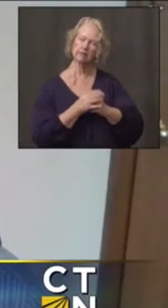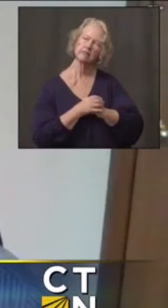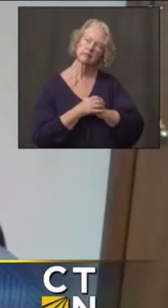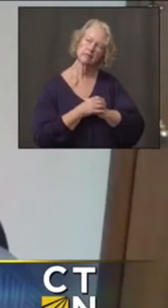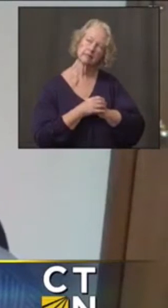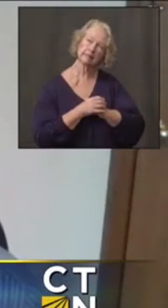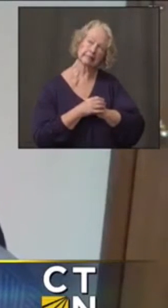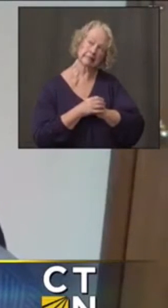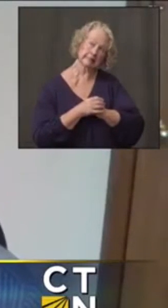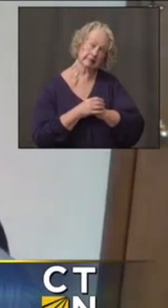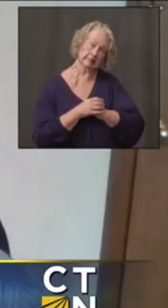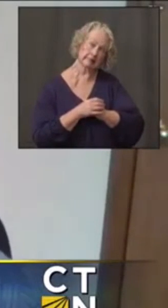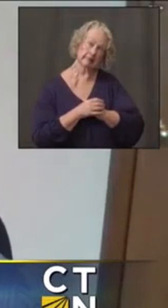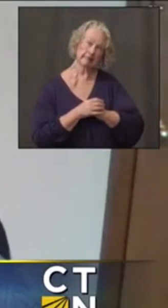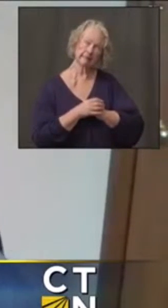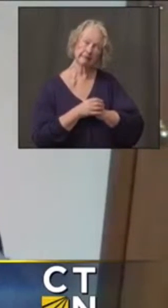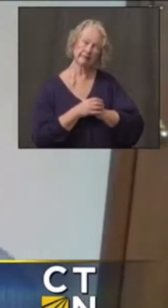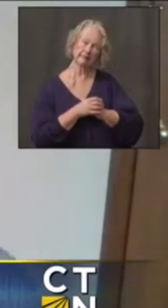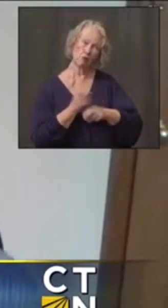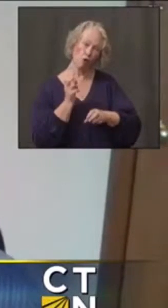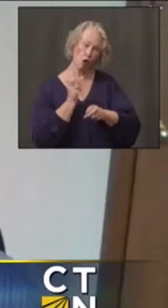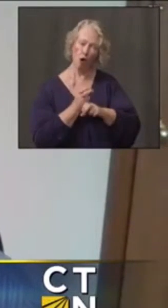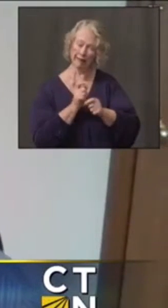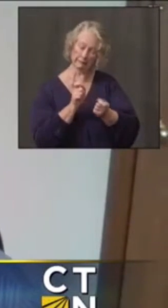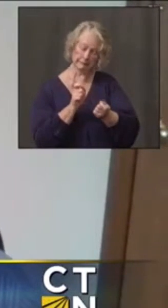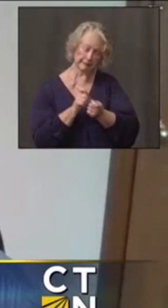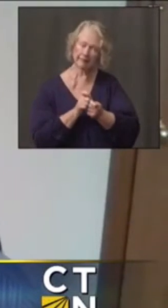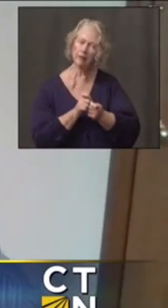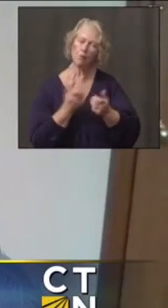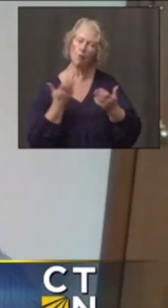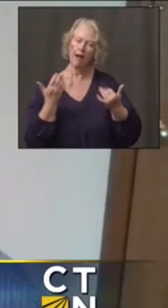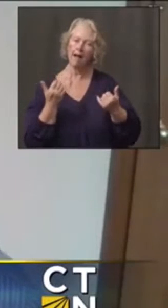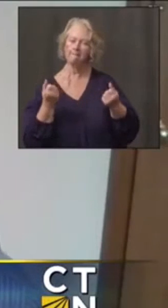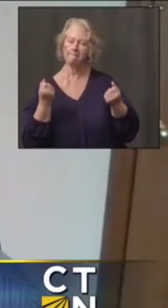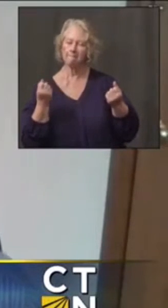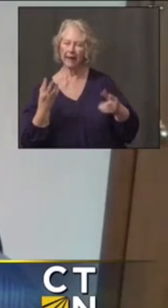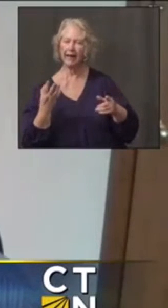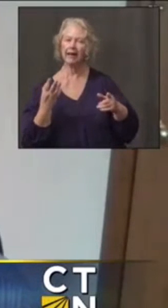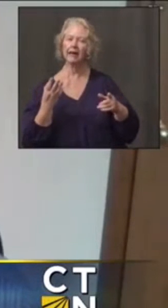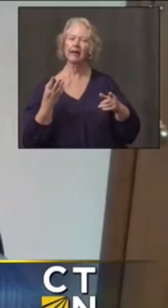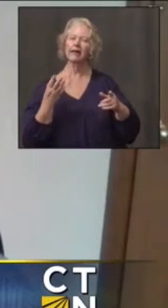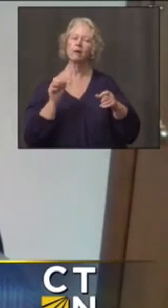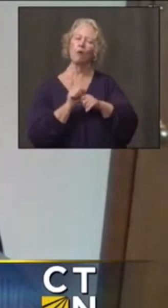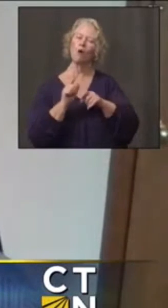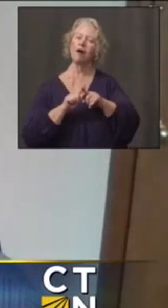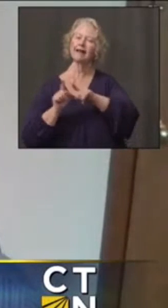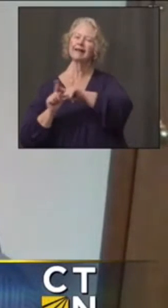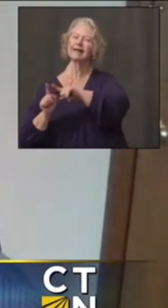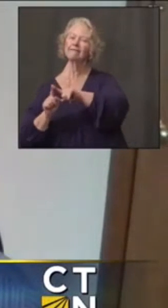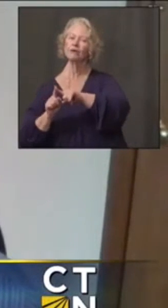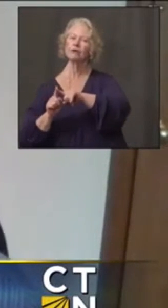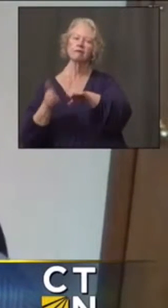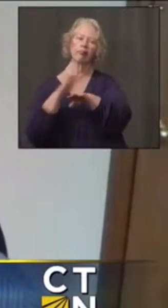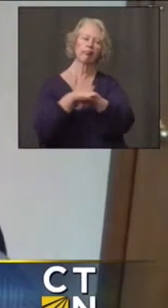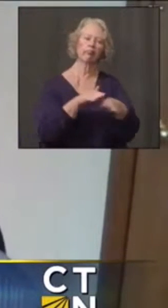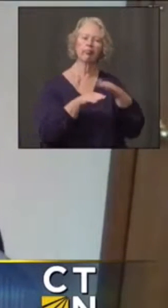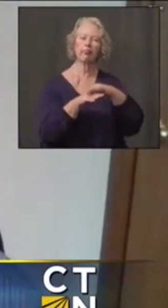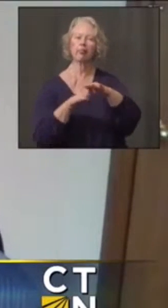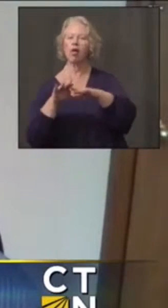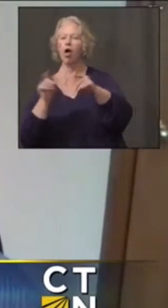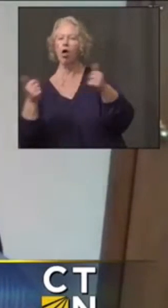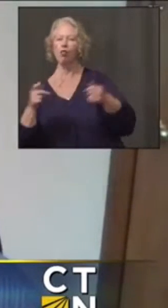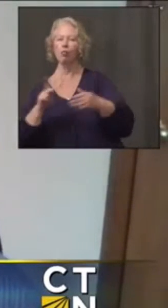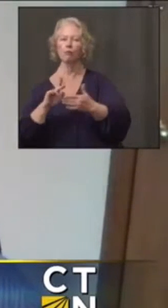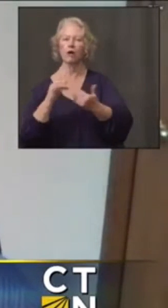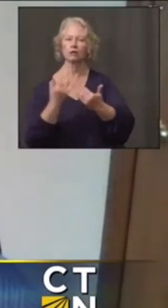to give a clear number because there are many of us who work on lots of projects. And so this would be one of the